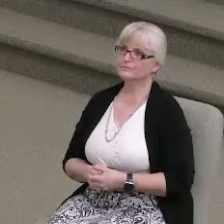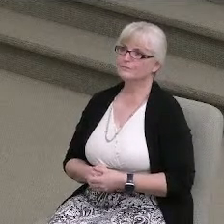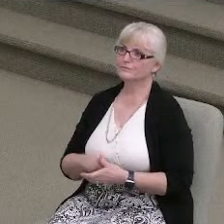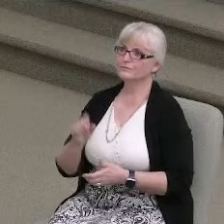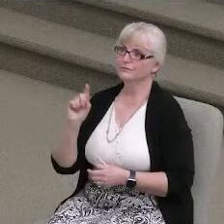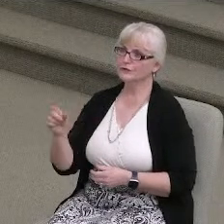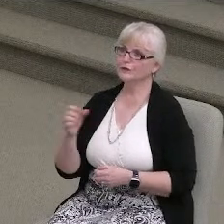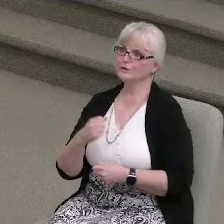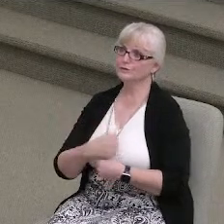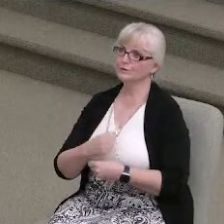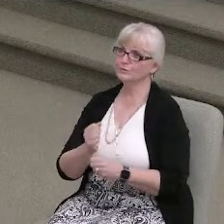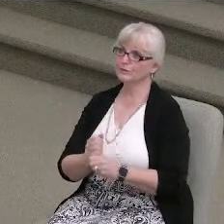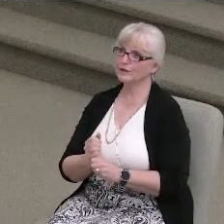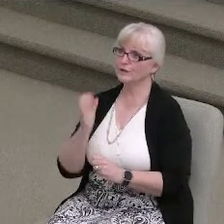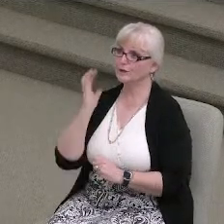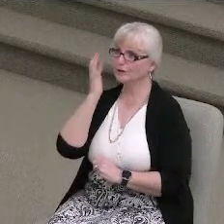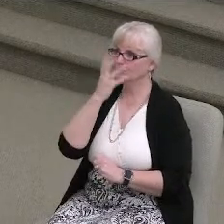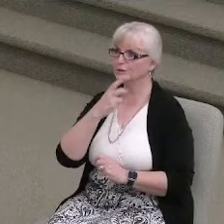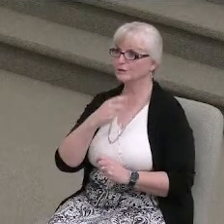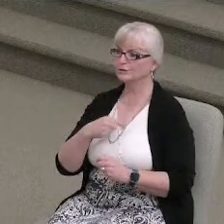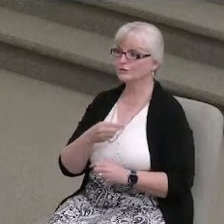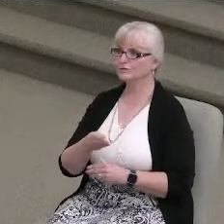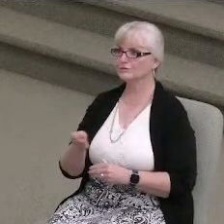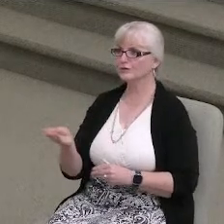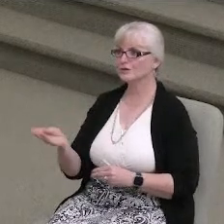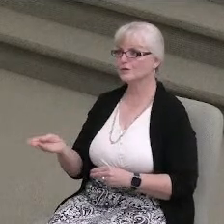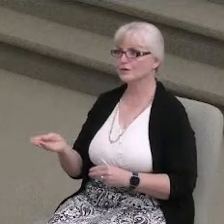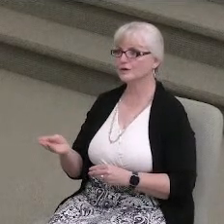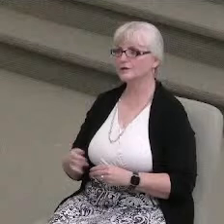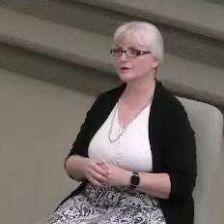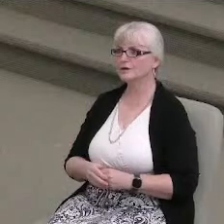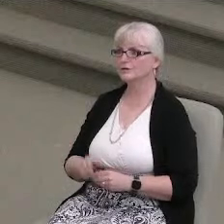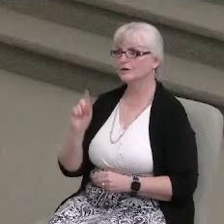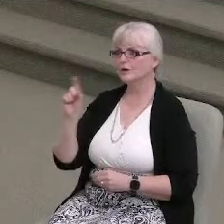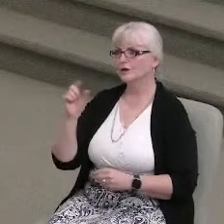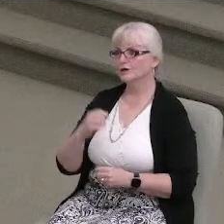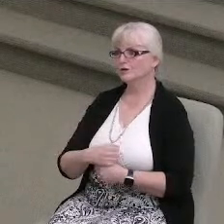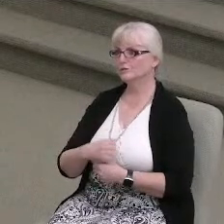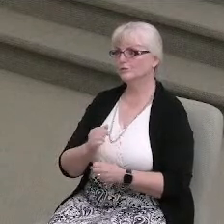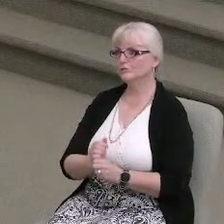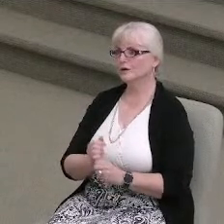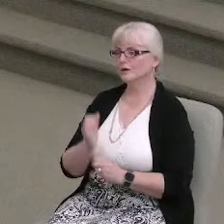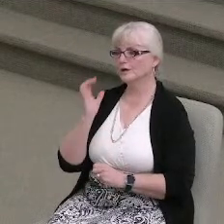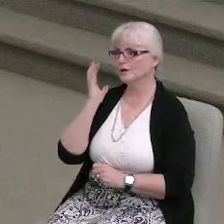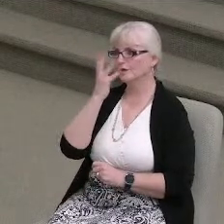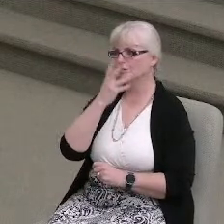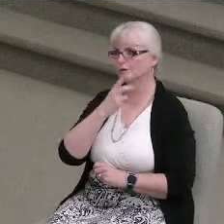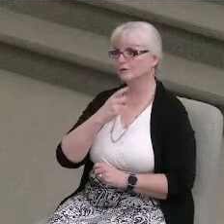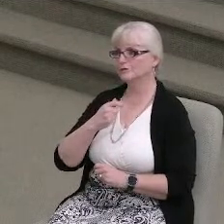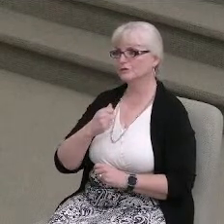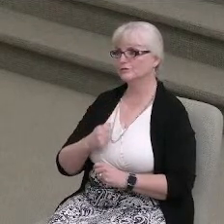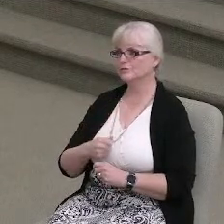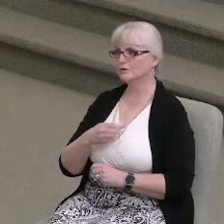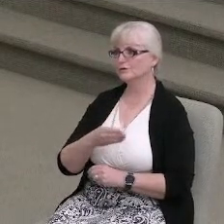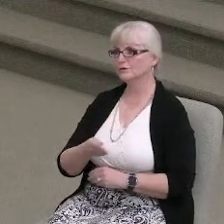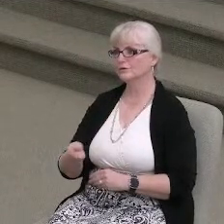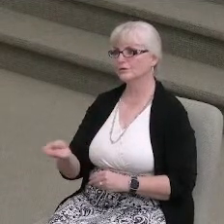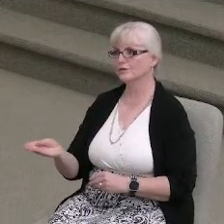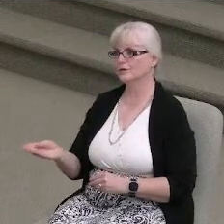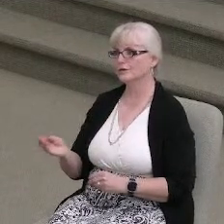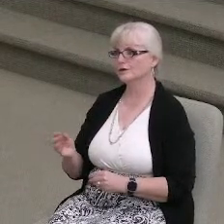dust. You make beautiful things. You make